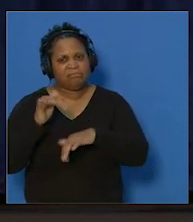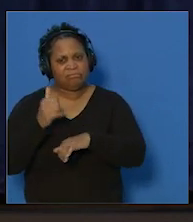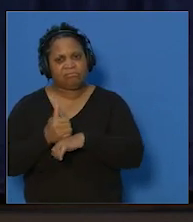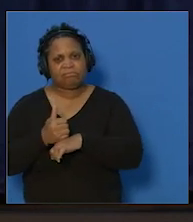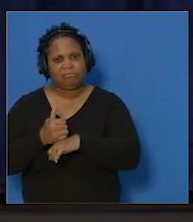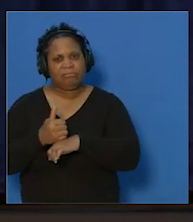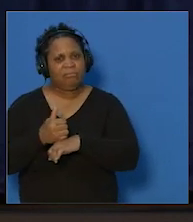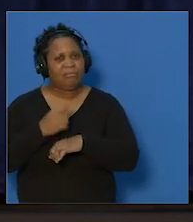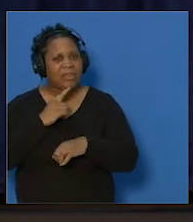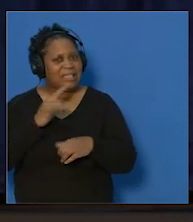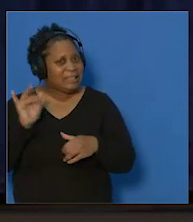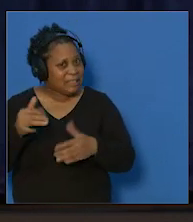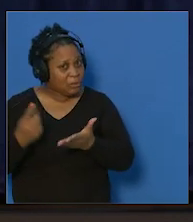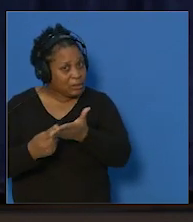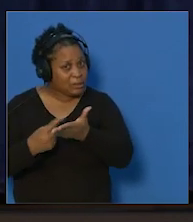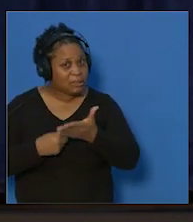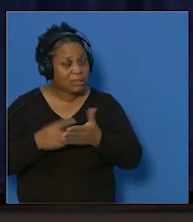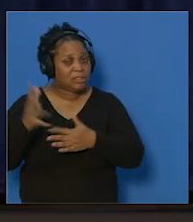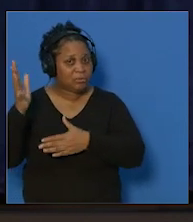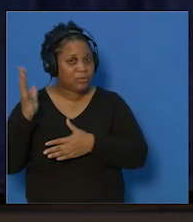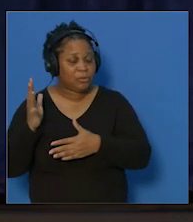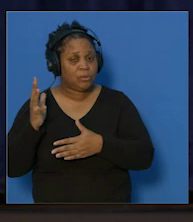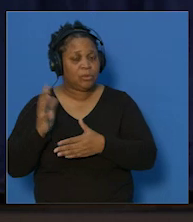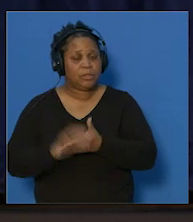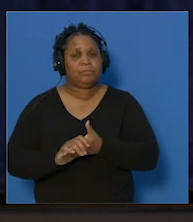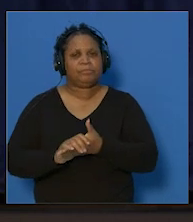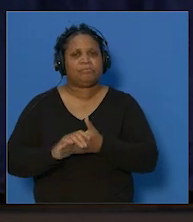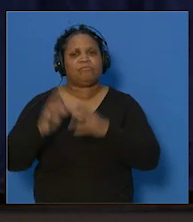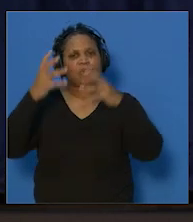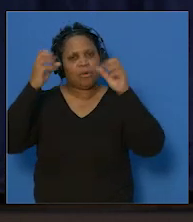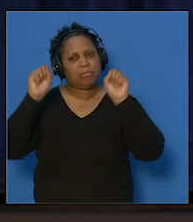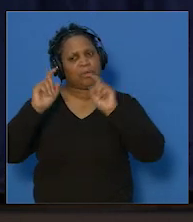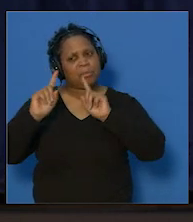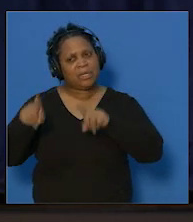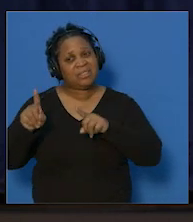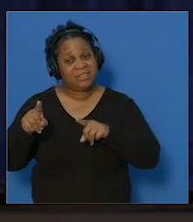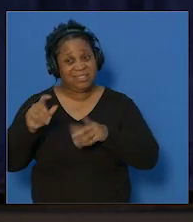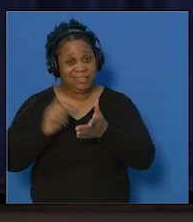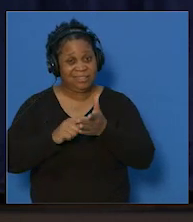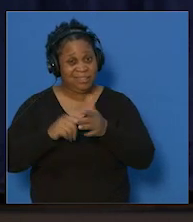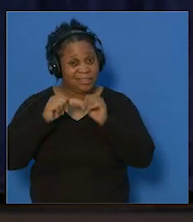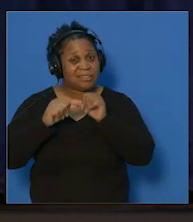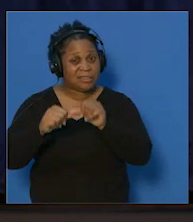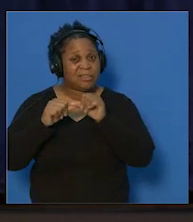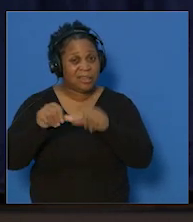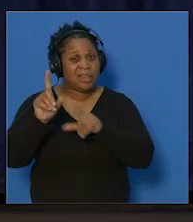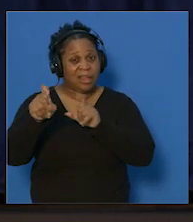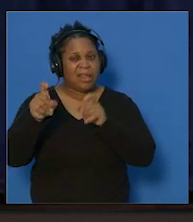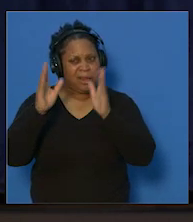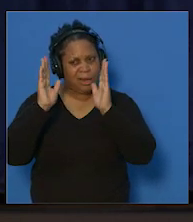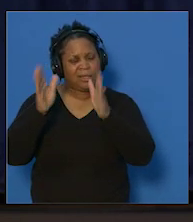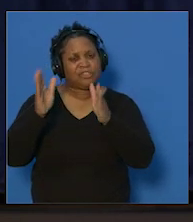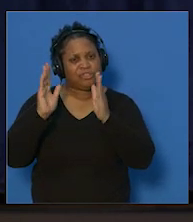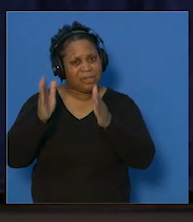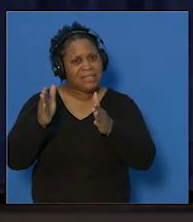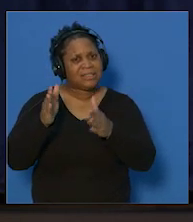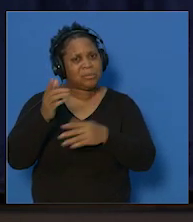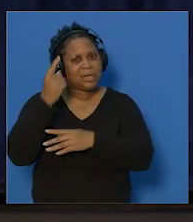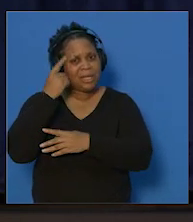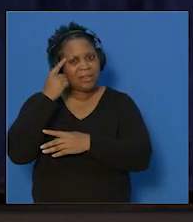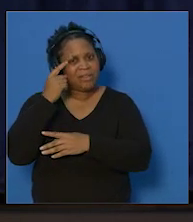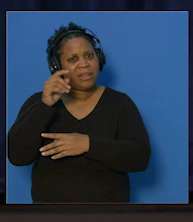that on the table, like I asked before? As this question is asked continuously, and I think I kind of addressed it when I think